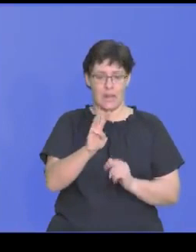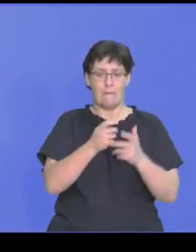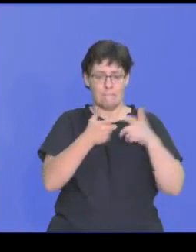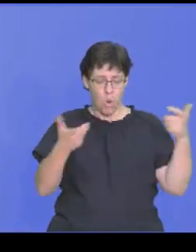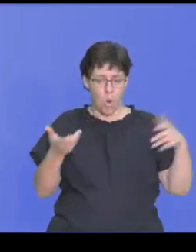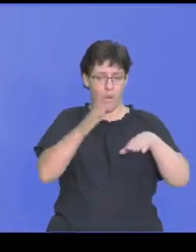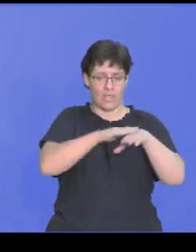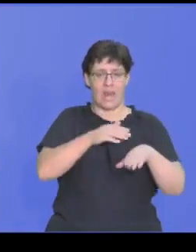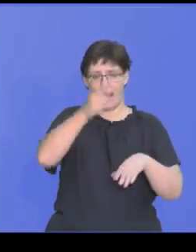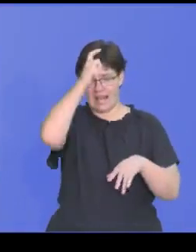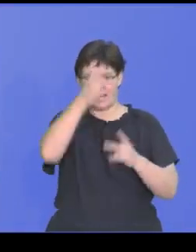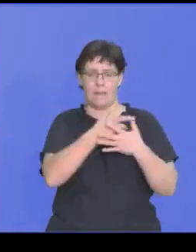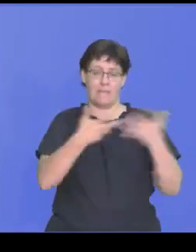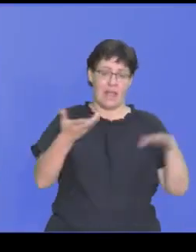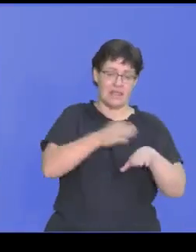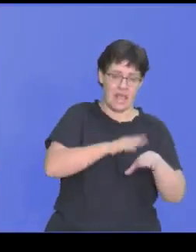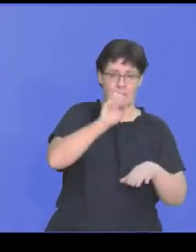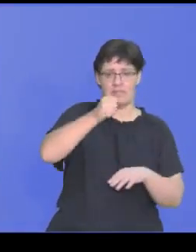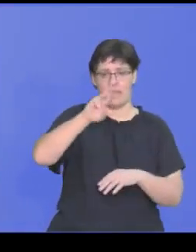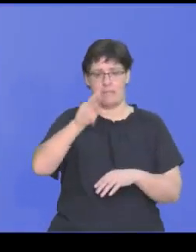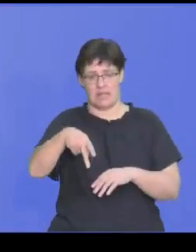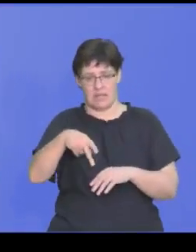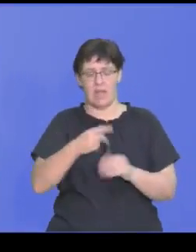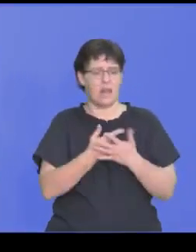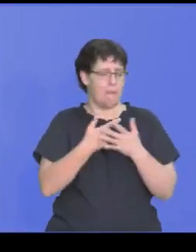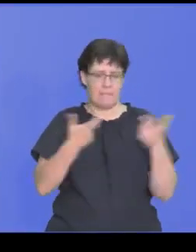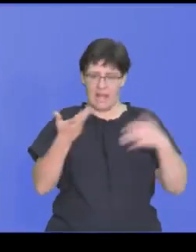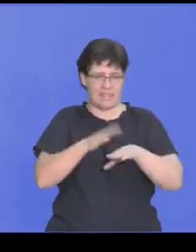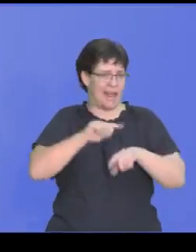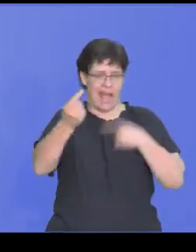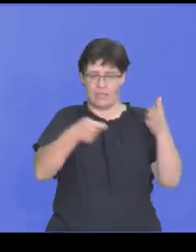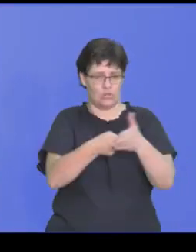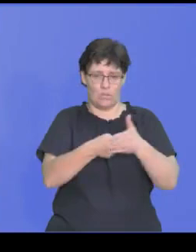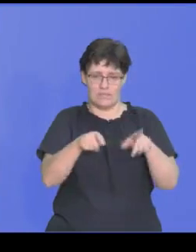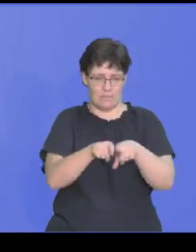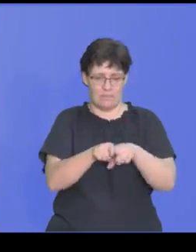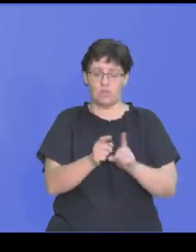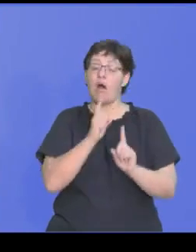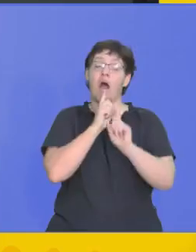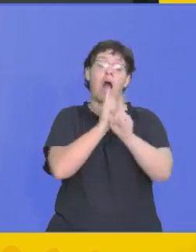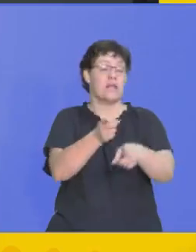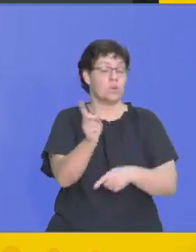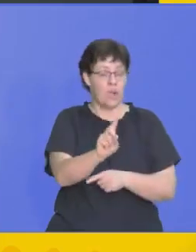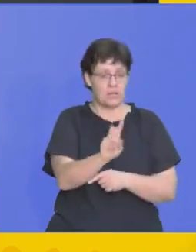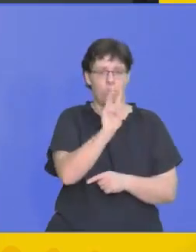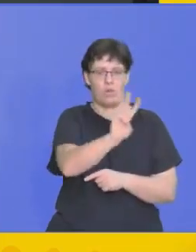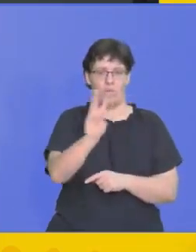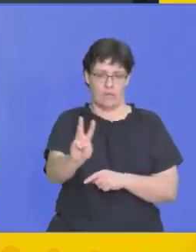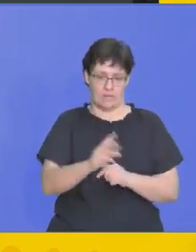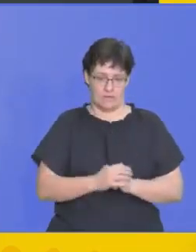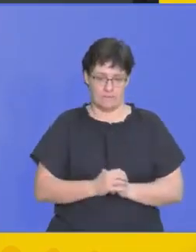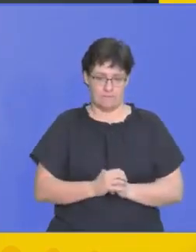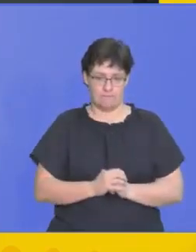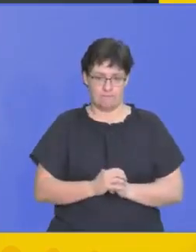Woolworths is bigger than Clicks and is bigger than Mr. P, and I think bigger than all the other shops as well. So your answer to that will